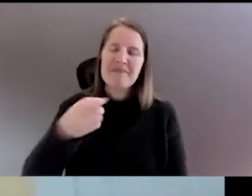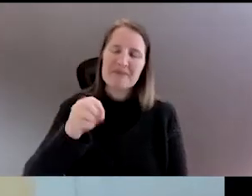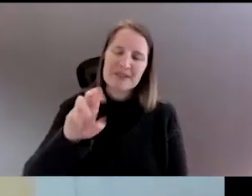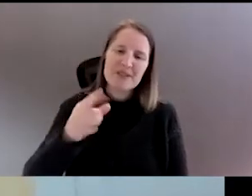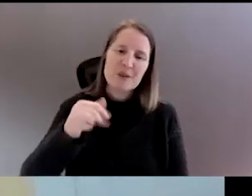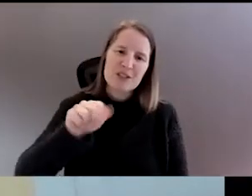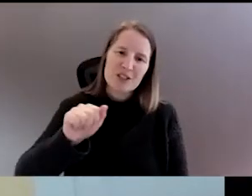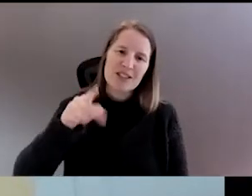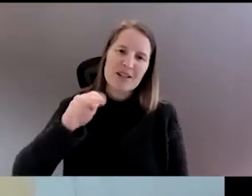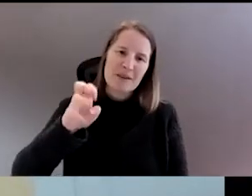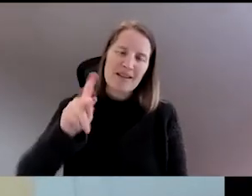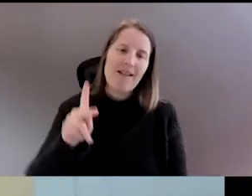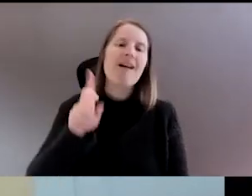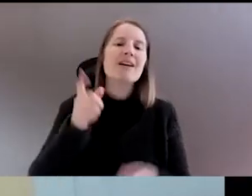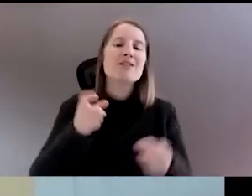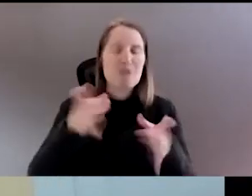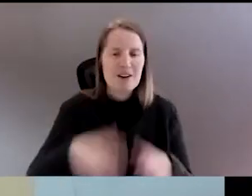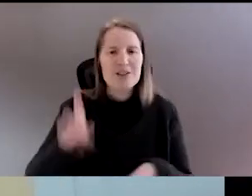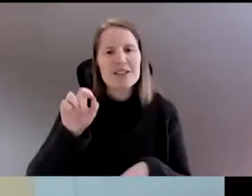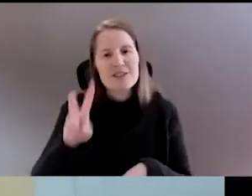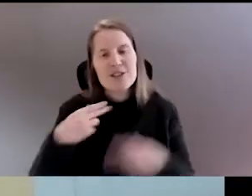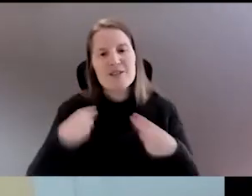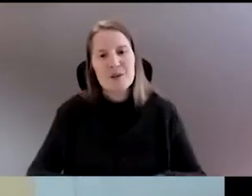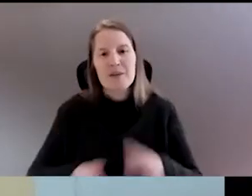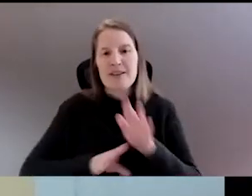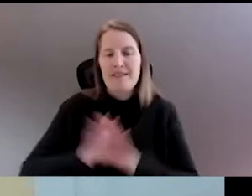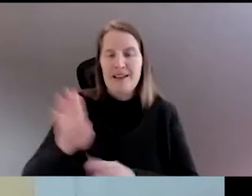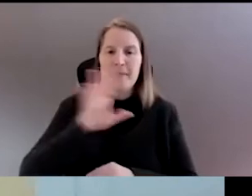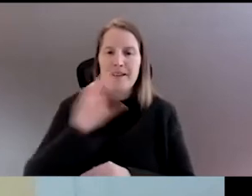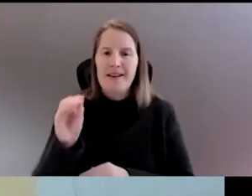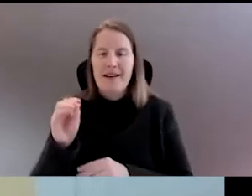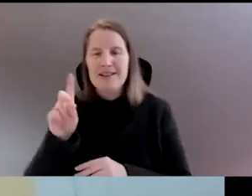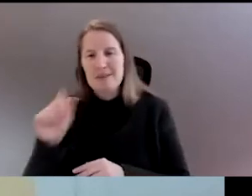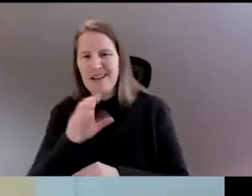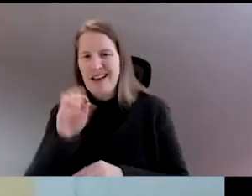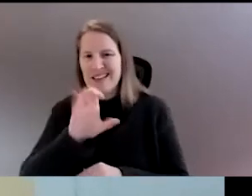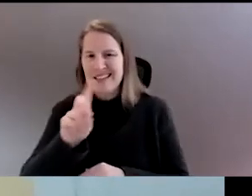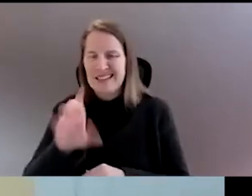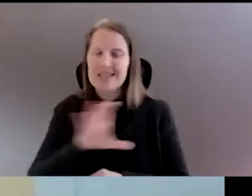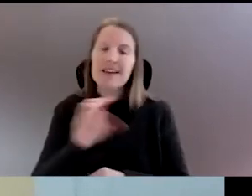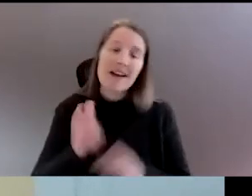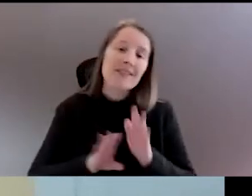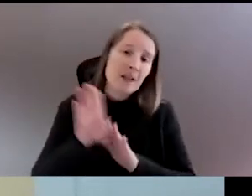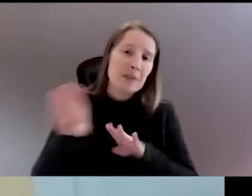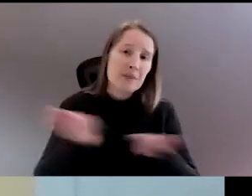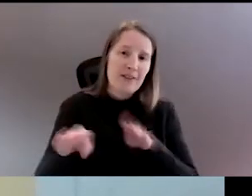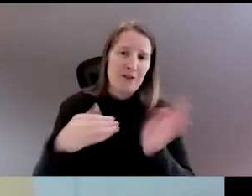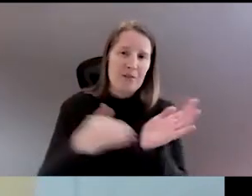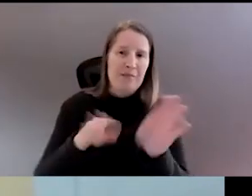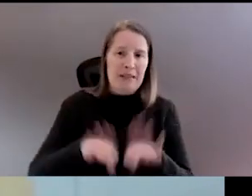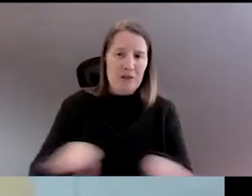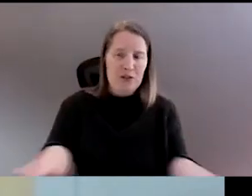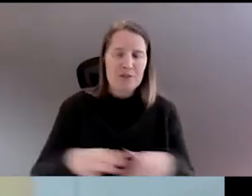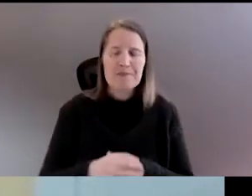of Human Development and Disability at CDC, and also a developmental behavioral pediatrician. And when I think about equity, I